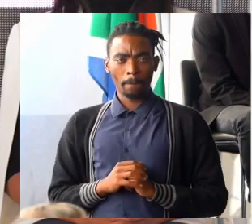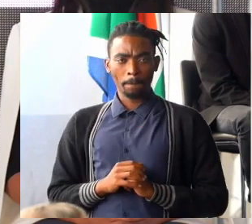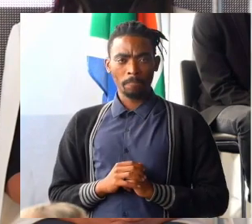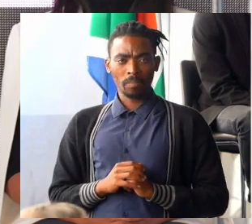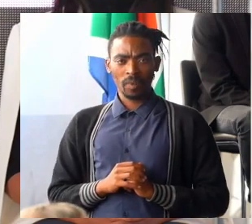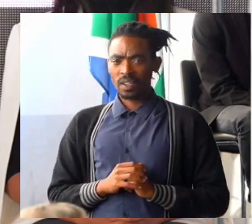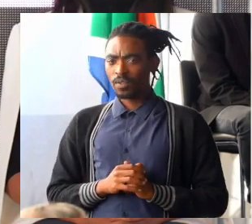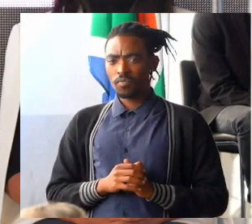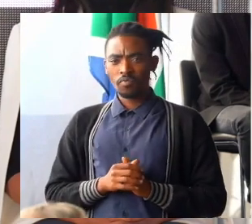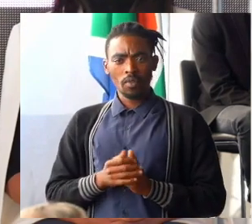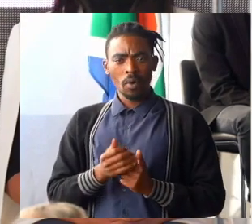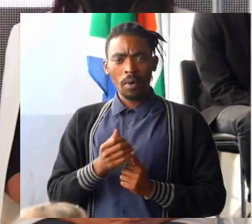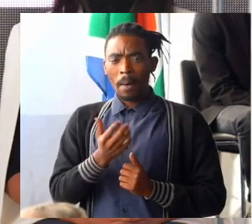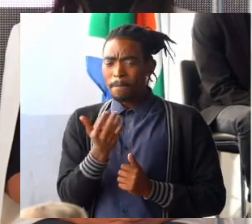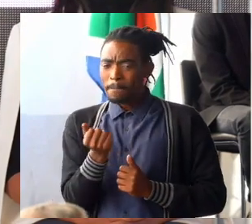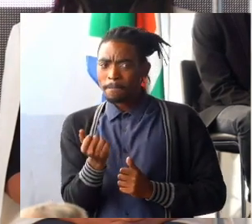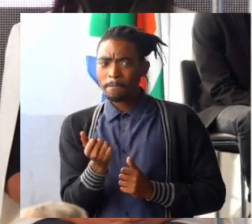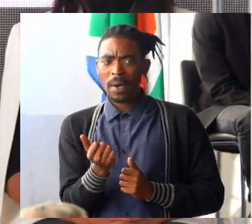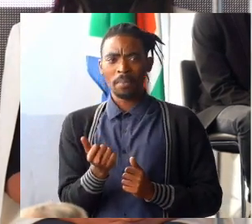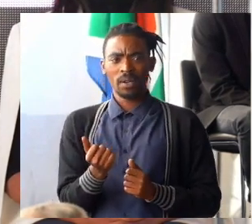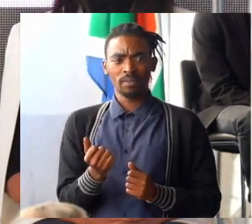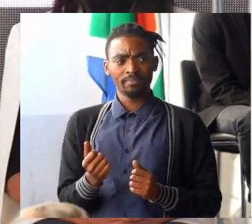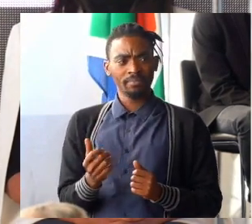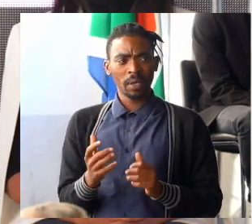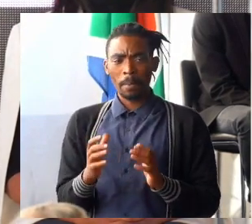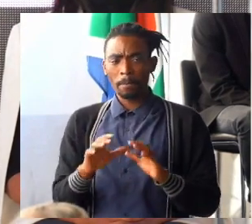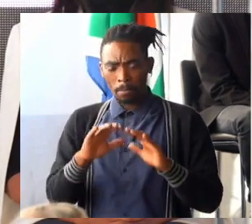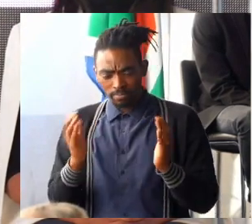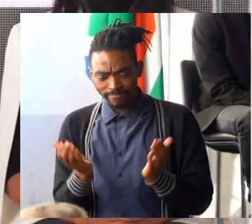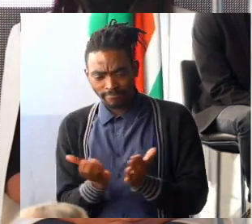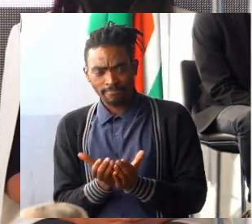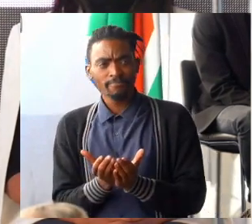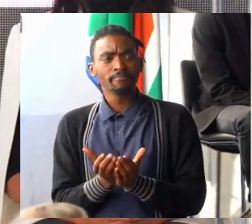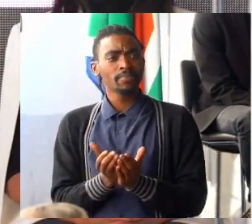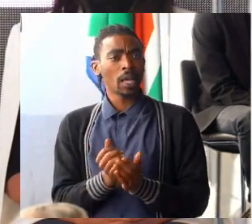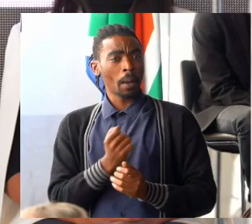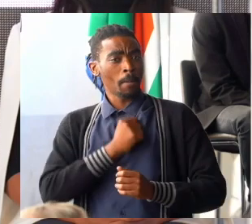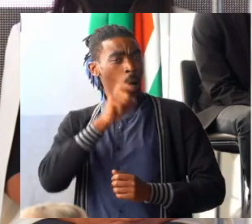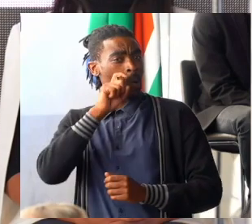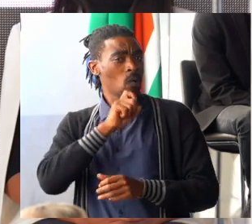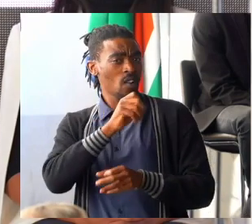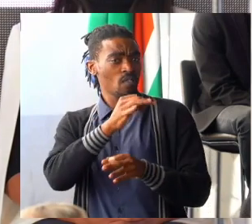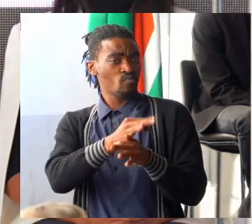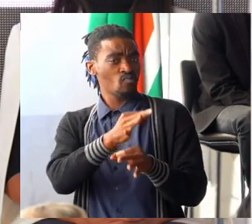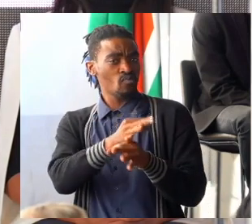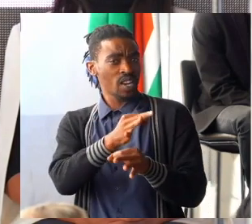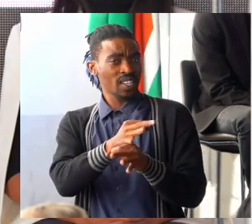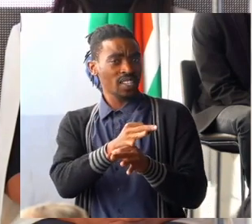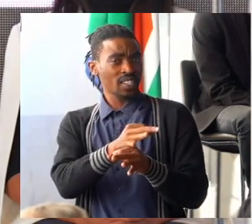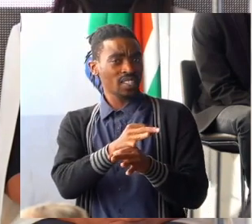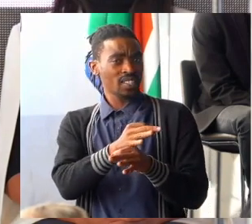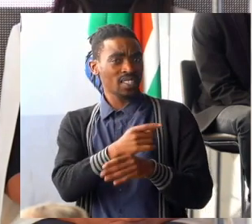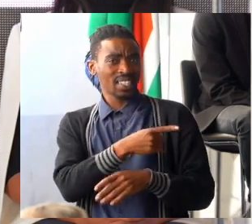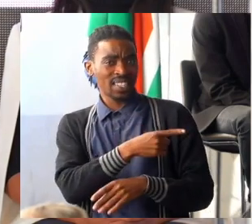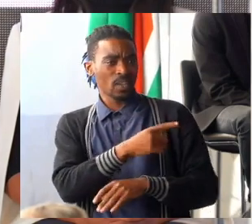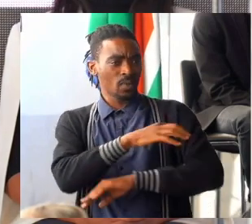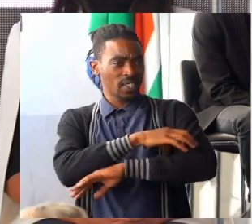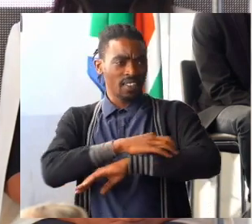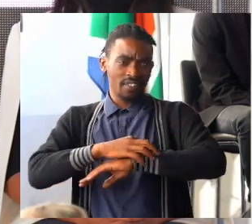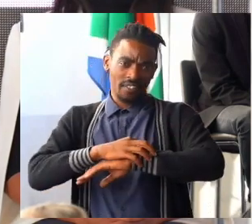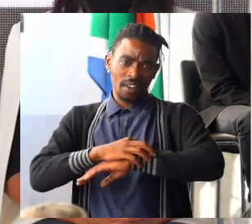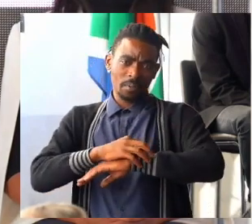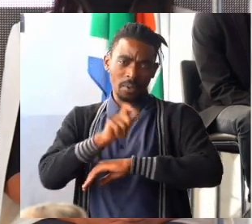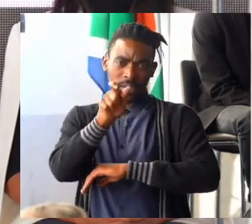maize, beans, and pumpkins. My grandfather was a subsistence farmer.